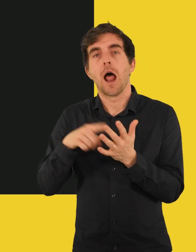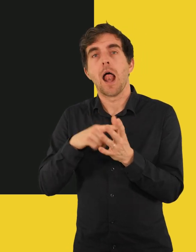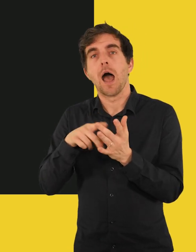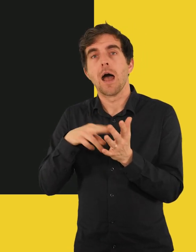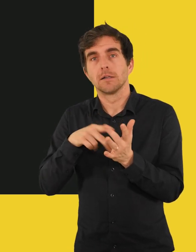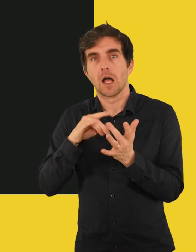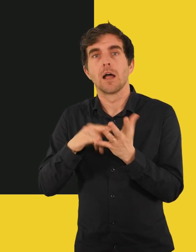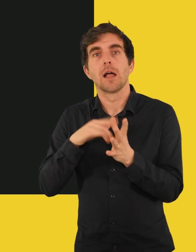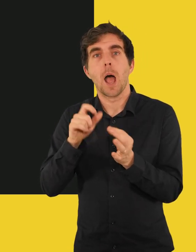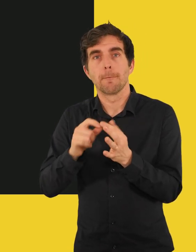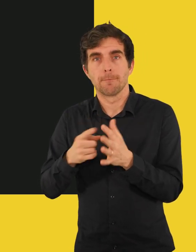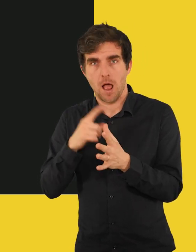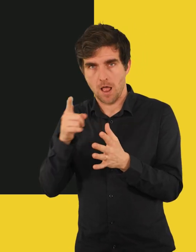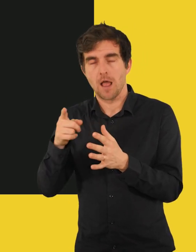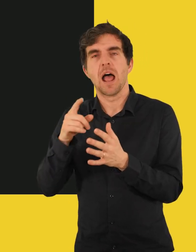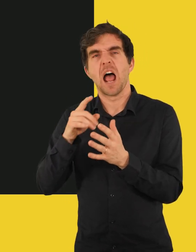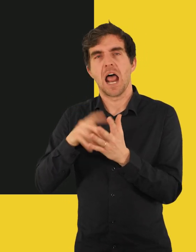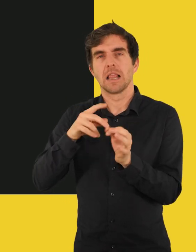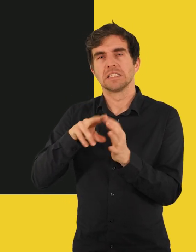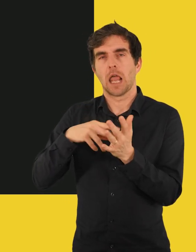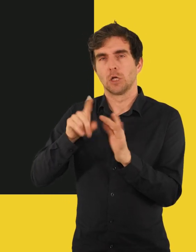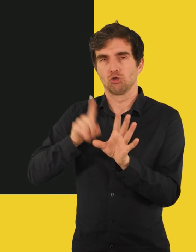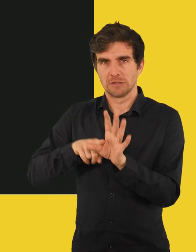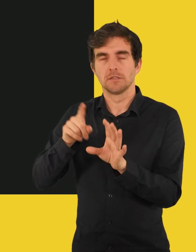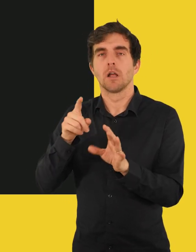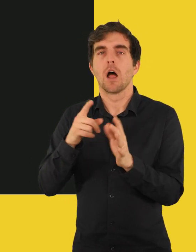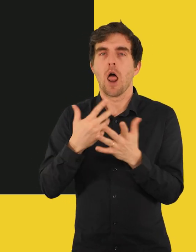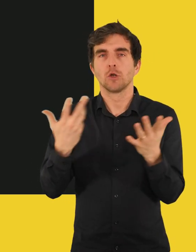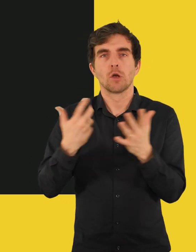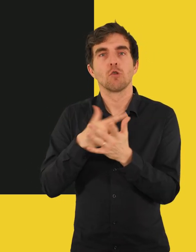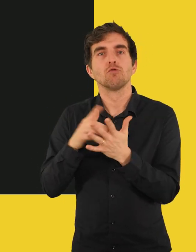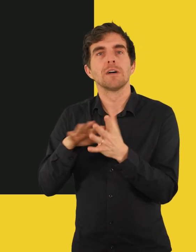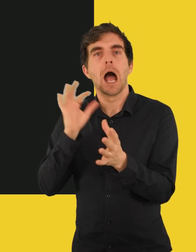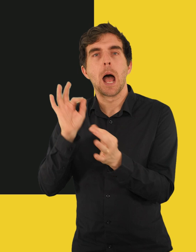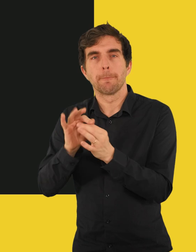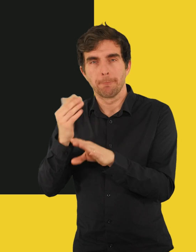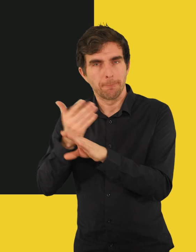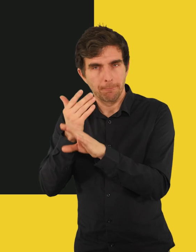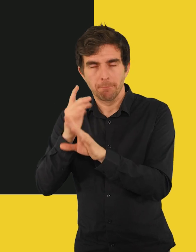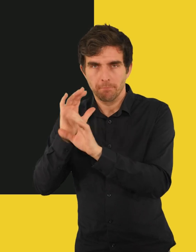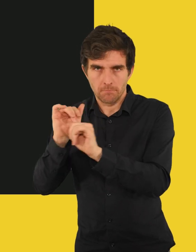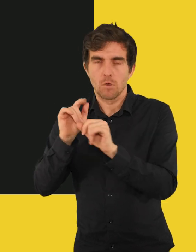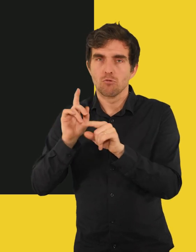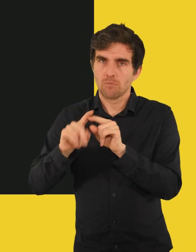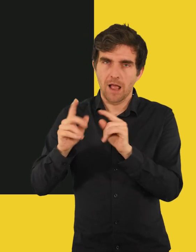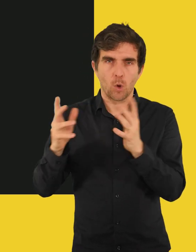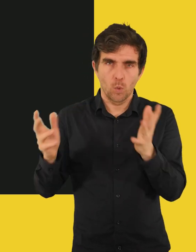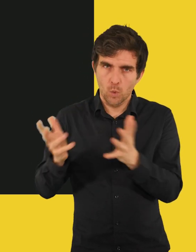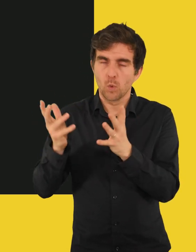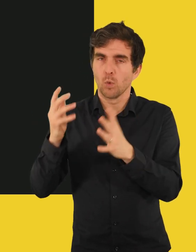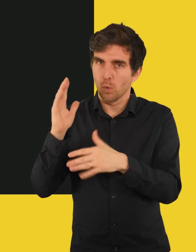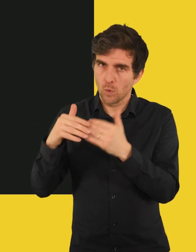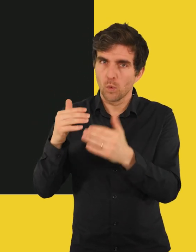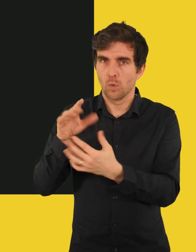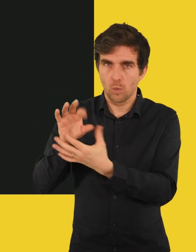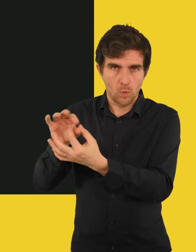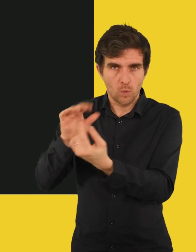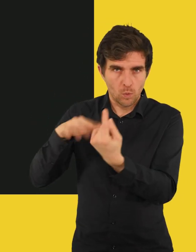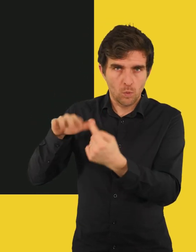we have one from Laini Saba, which does synergy. It does a lot of rehabilitation